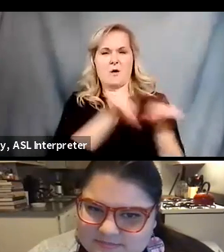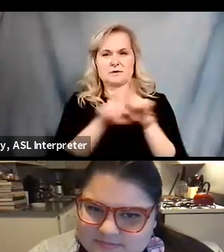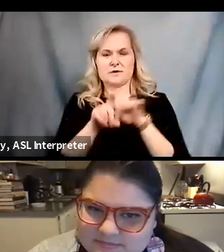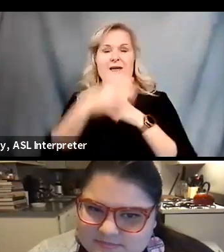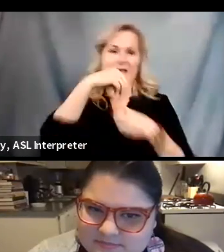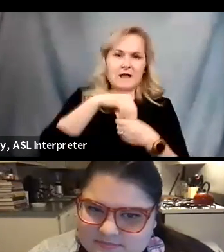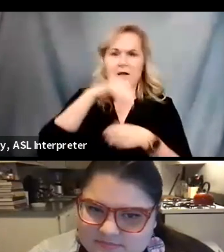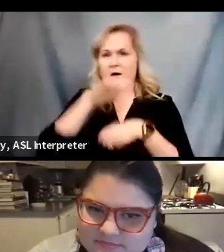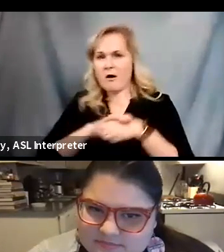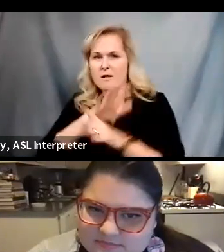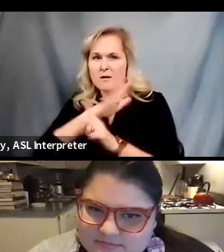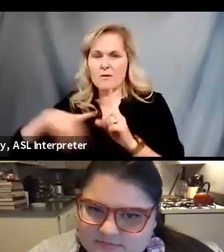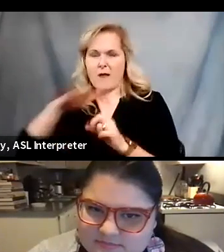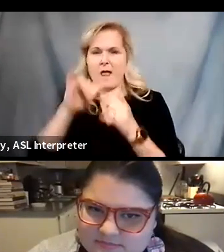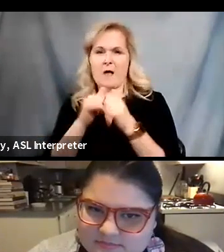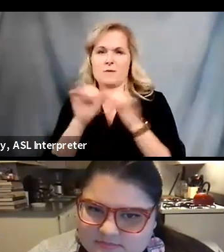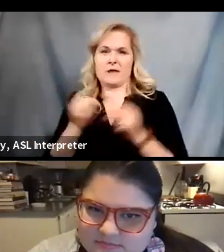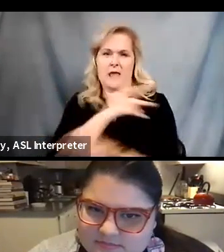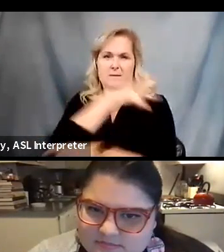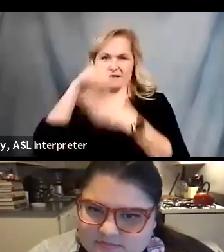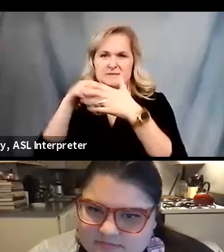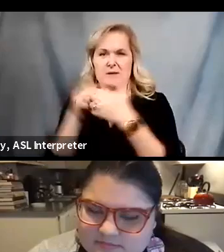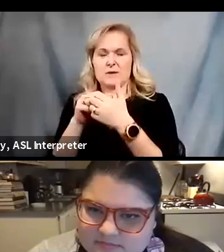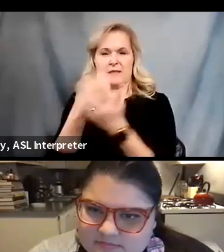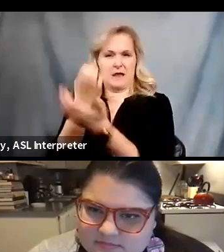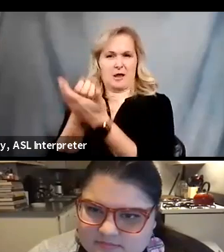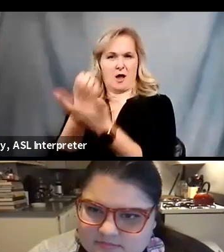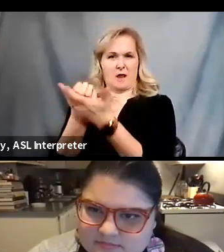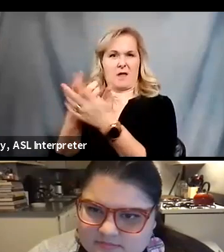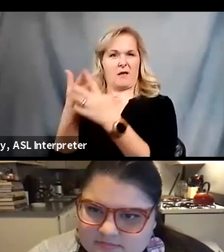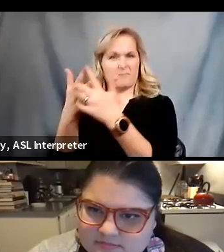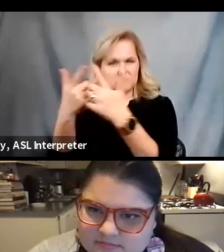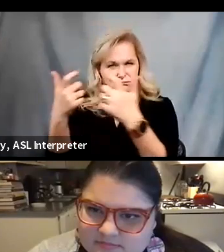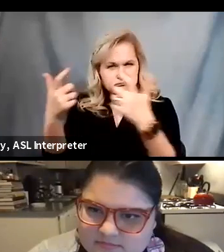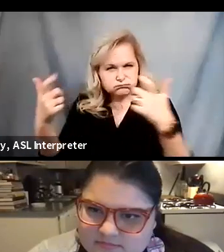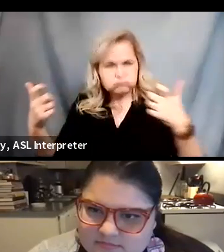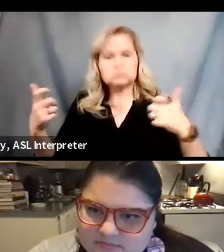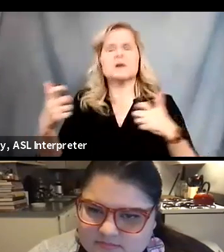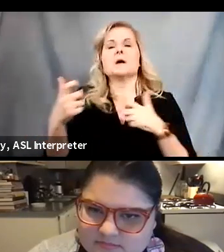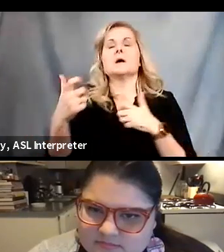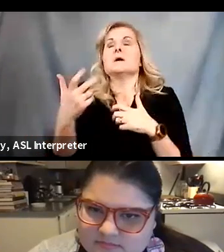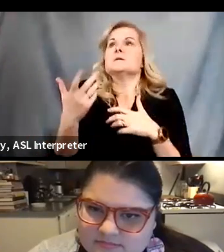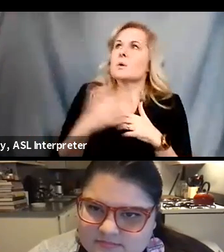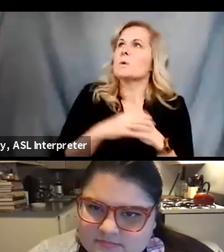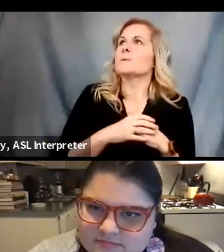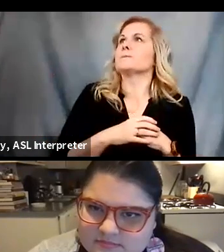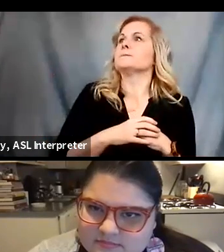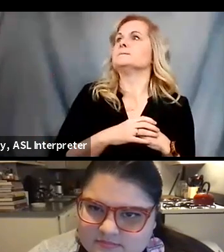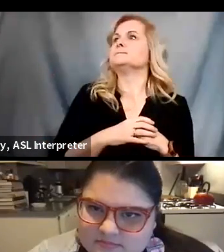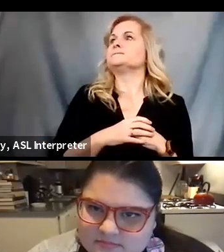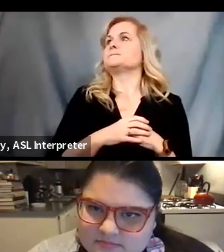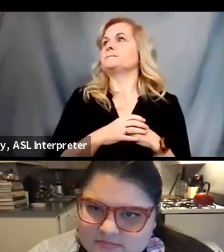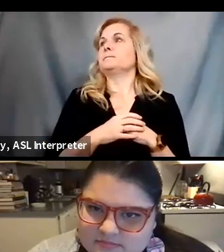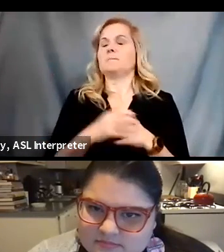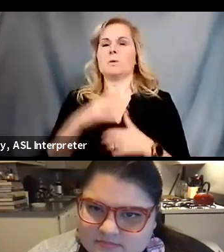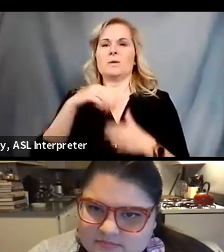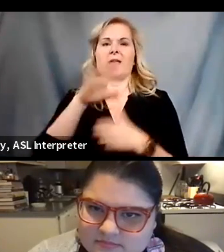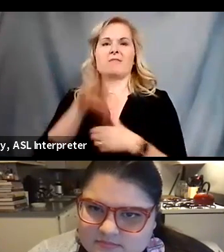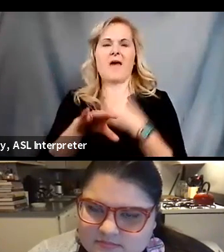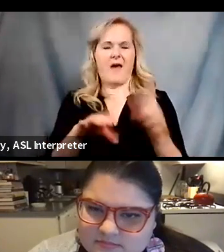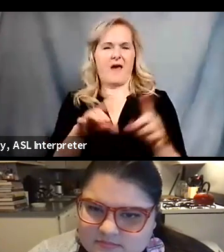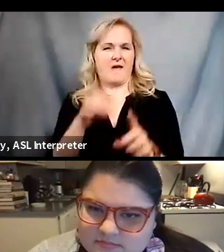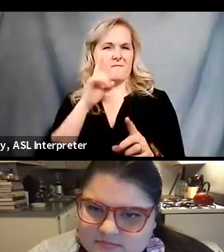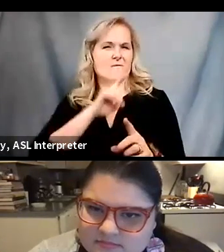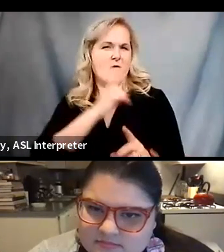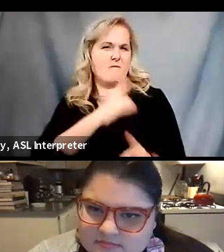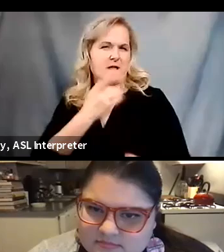and around how we participate in economy, et cetera, et cetera. And so in the fallacy of